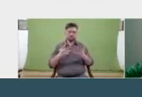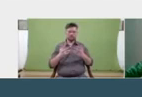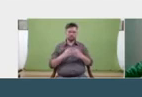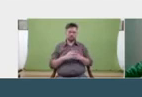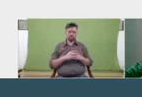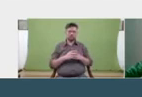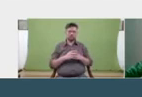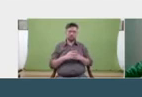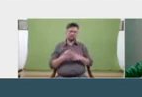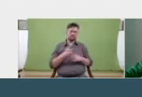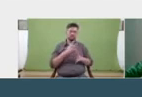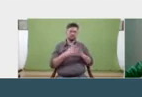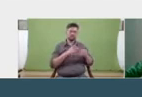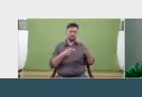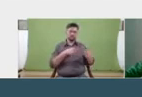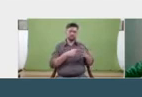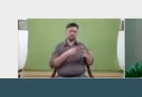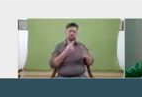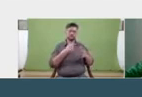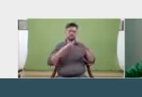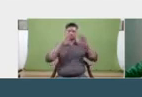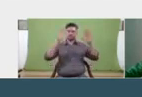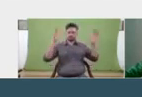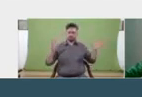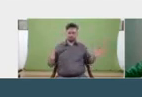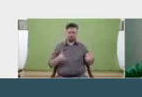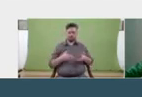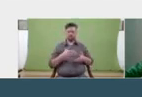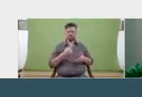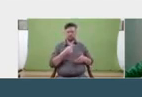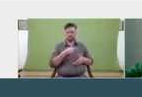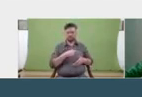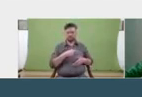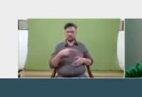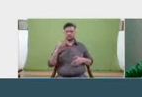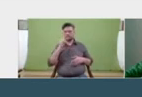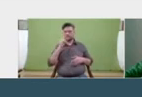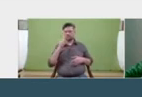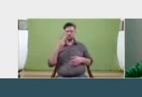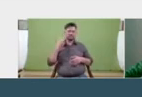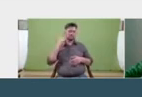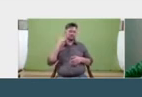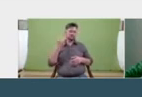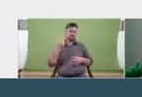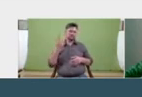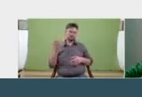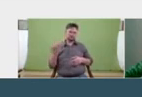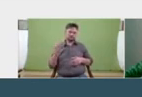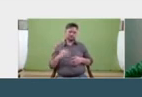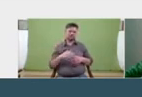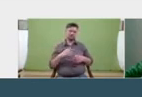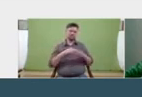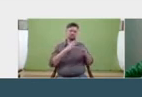whereas spoken language uses sound as the modality and related things therefore in sign language are hands face